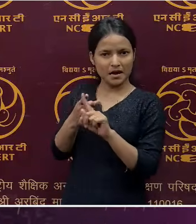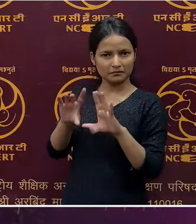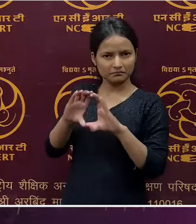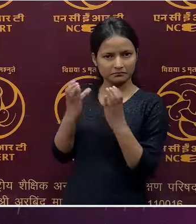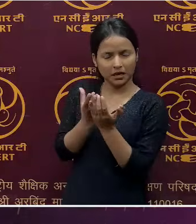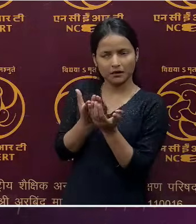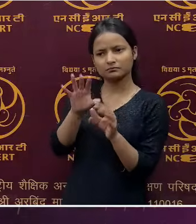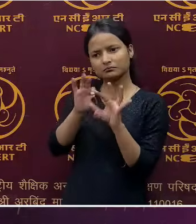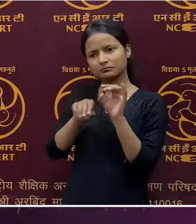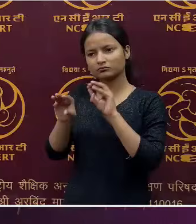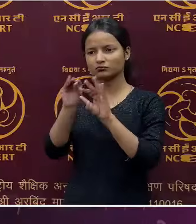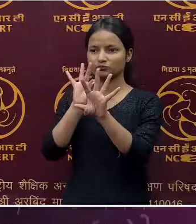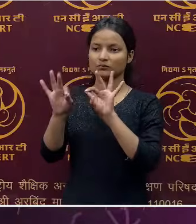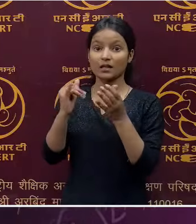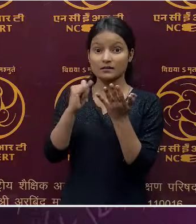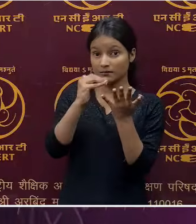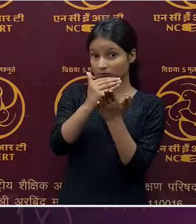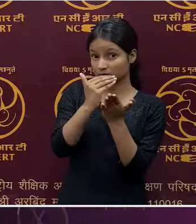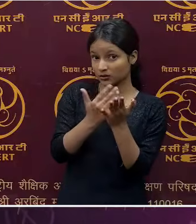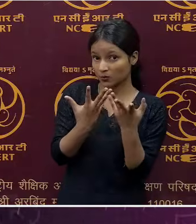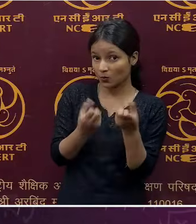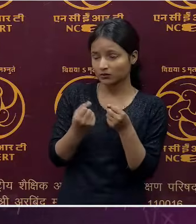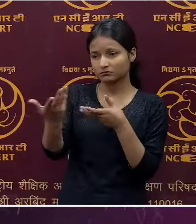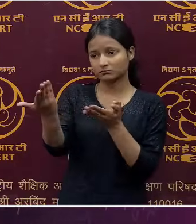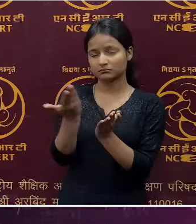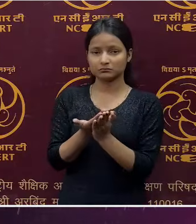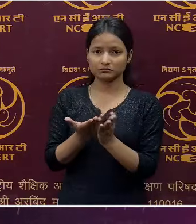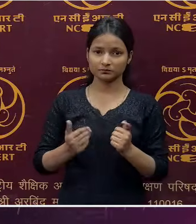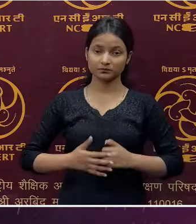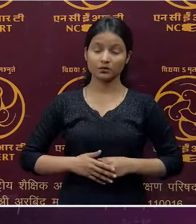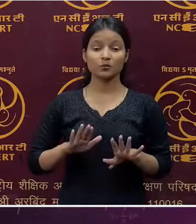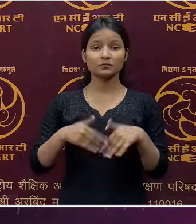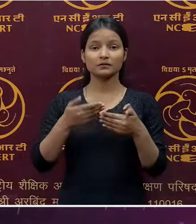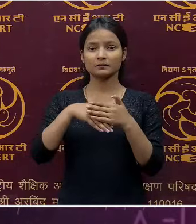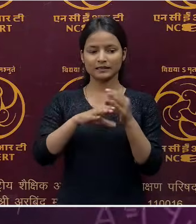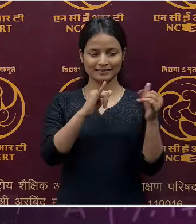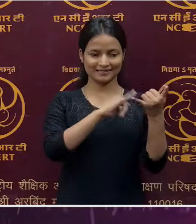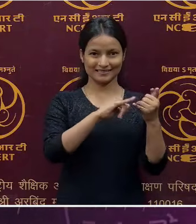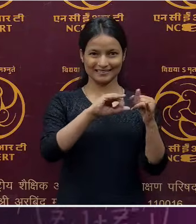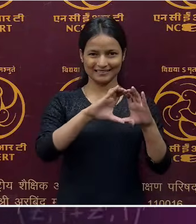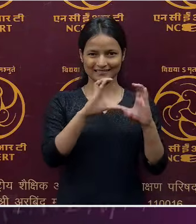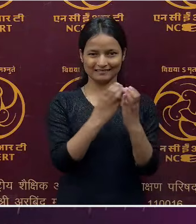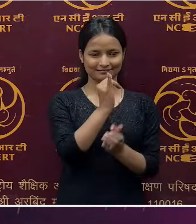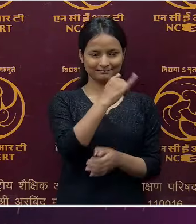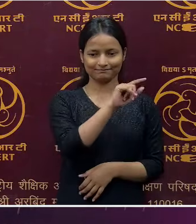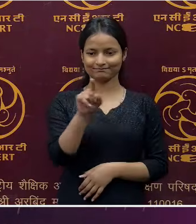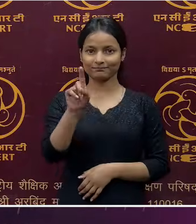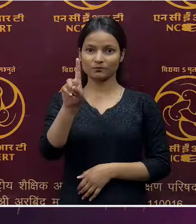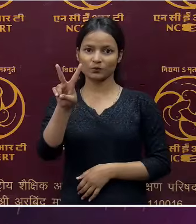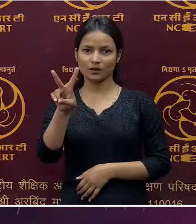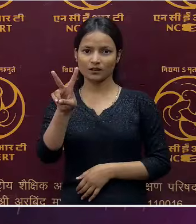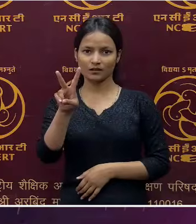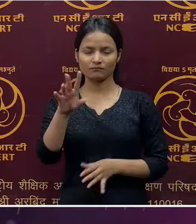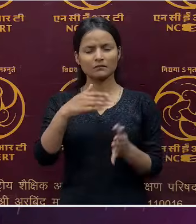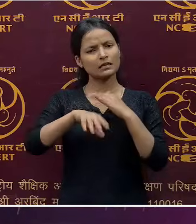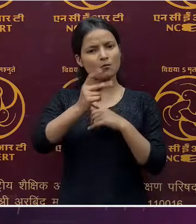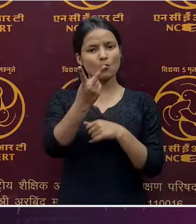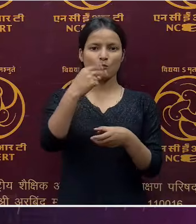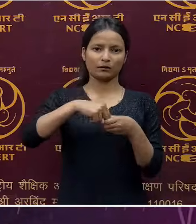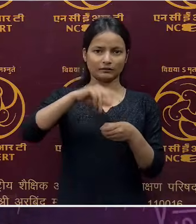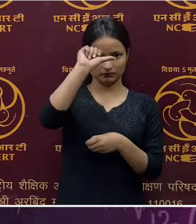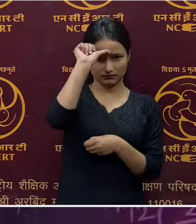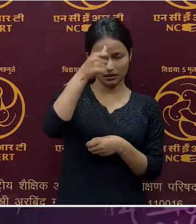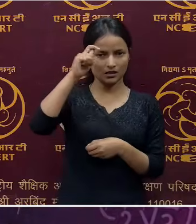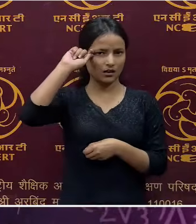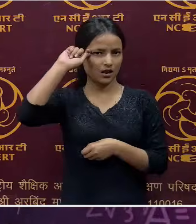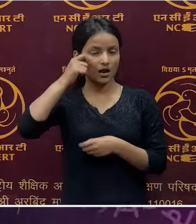here. And the content is divided into the class 6 to class 12th, and both Hindi and English medium. So